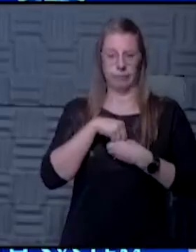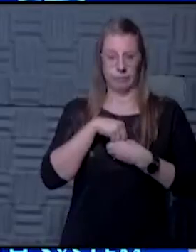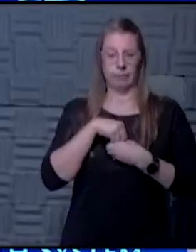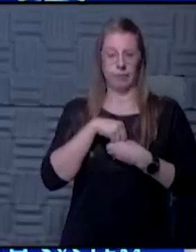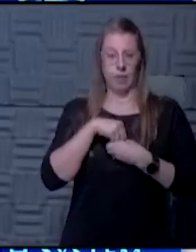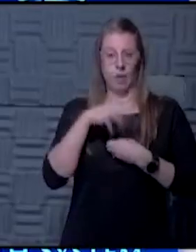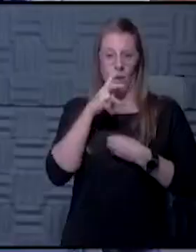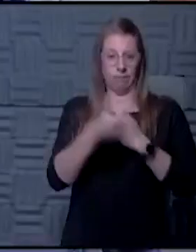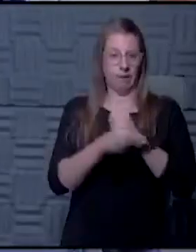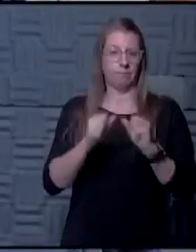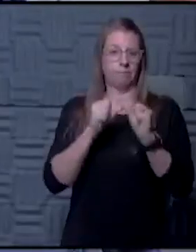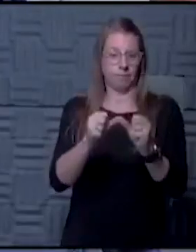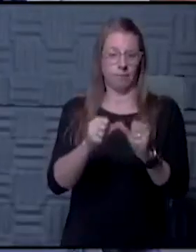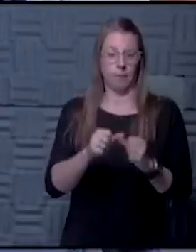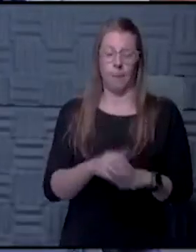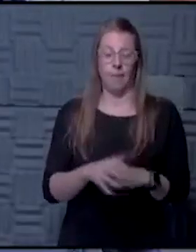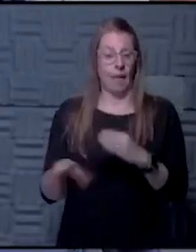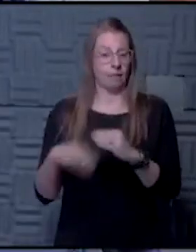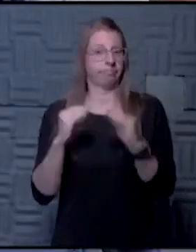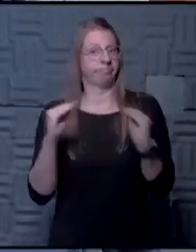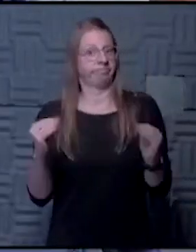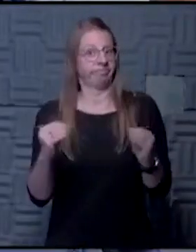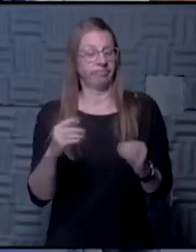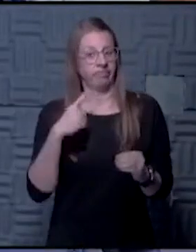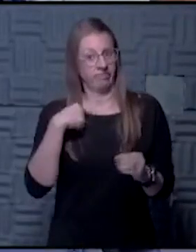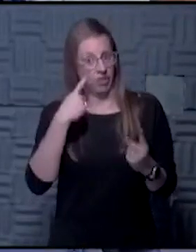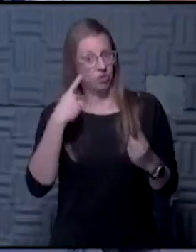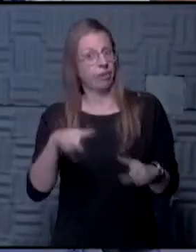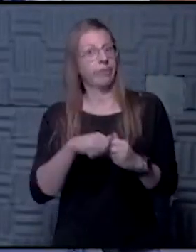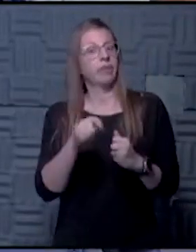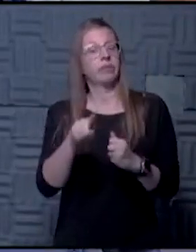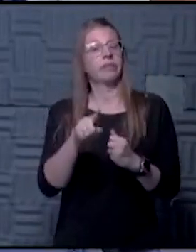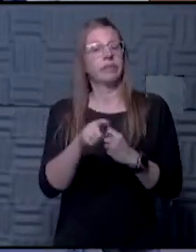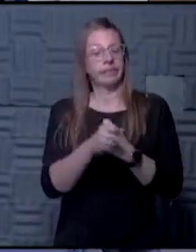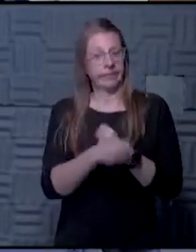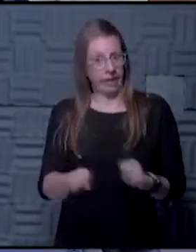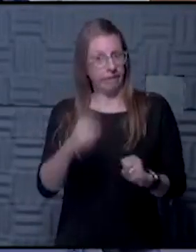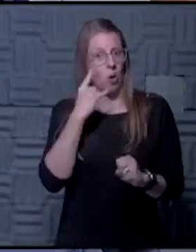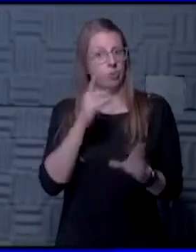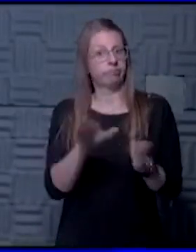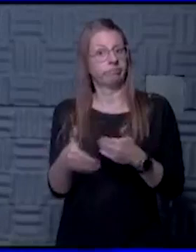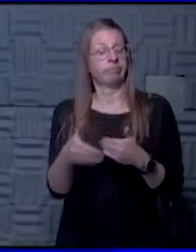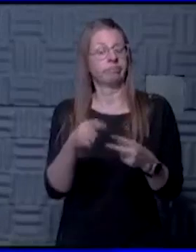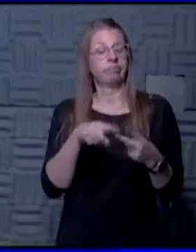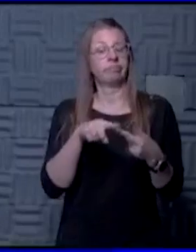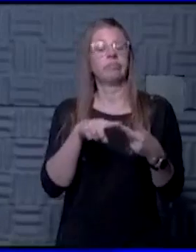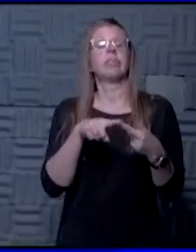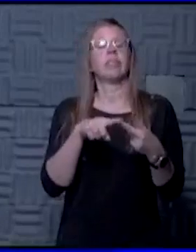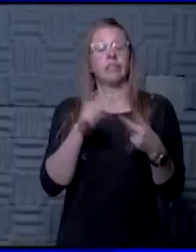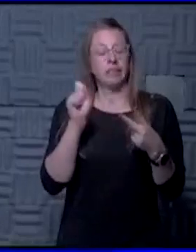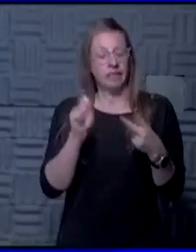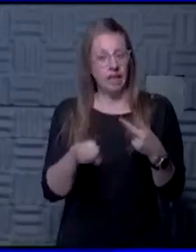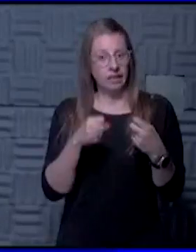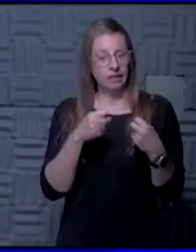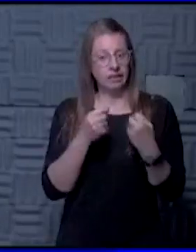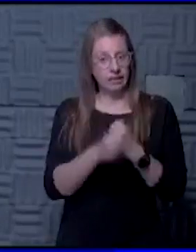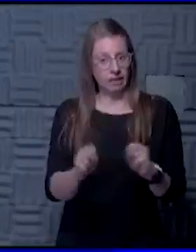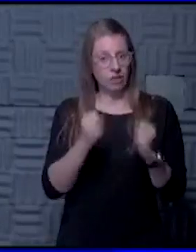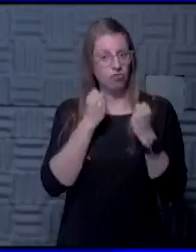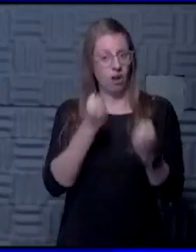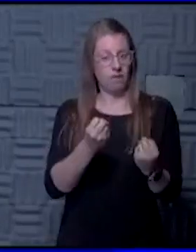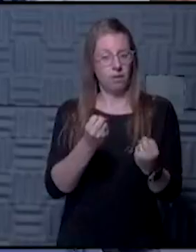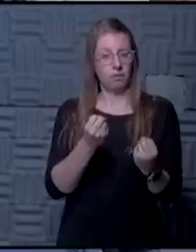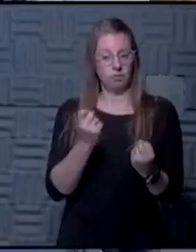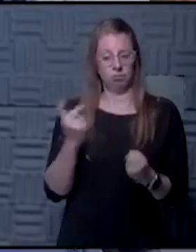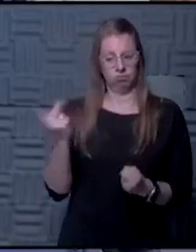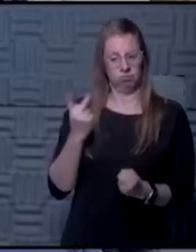safe. Yeah, absolutely. Nothing to add. I would agree with you. You can be safe in the hotel. You can be safe with driving. Continue to do those. And you and I are